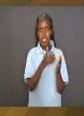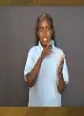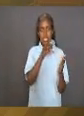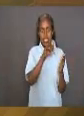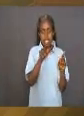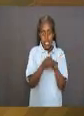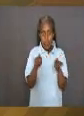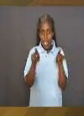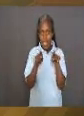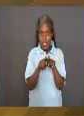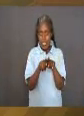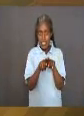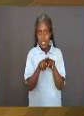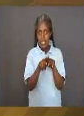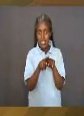similarity.